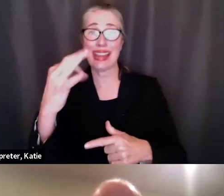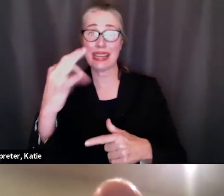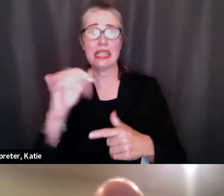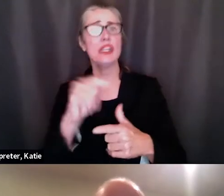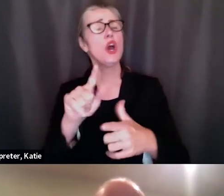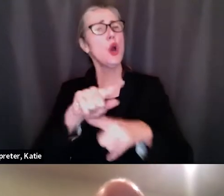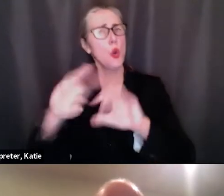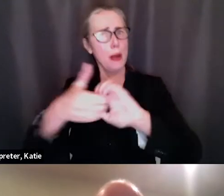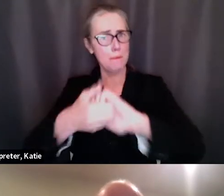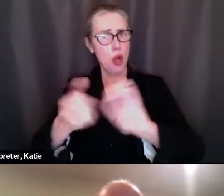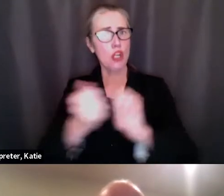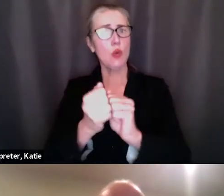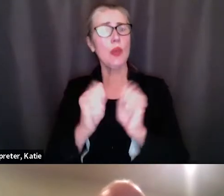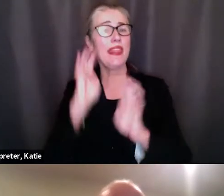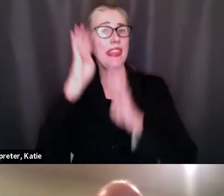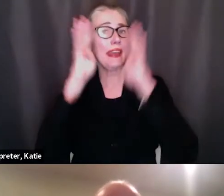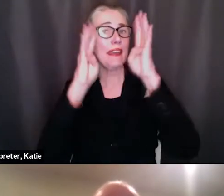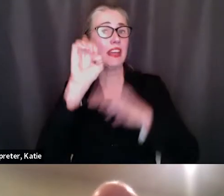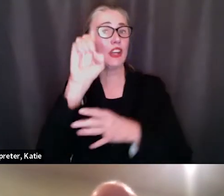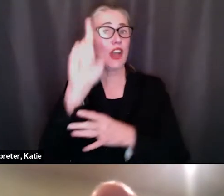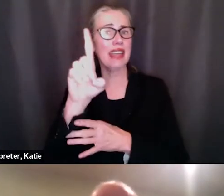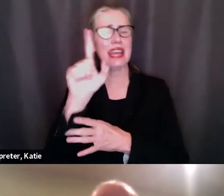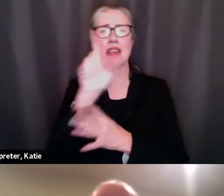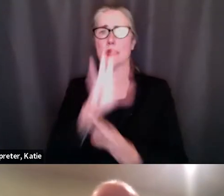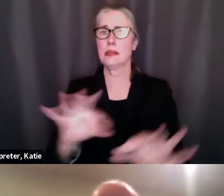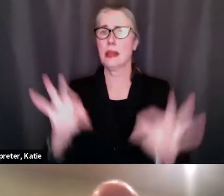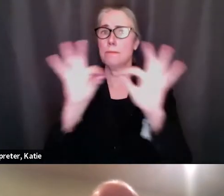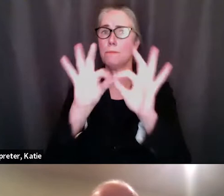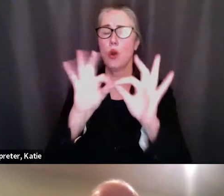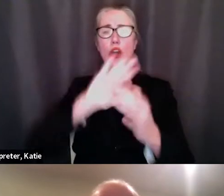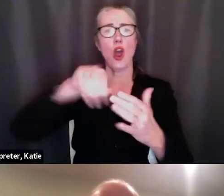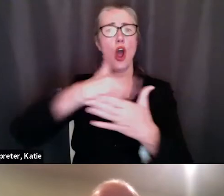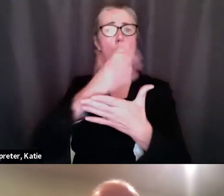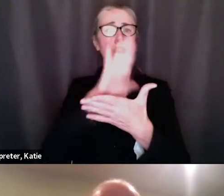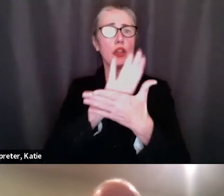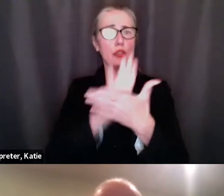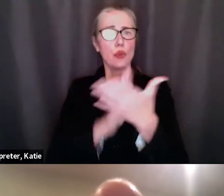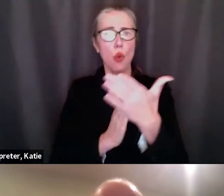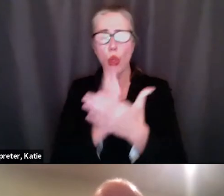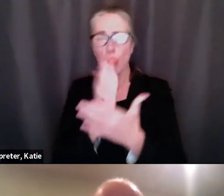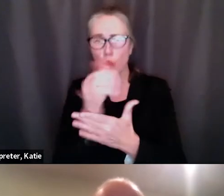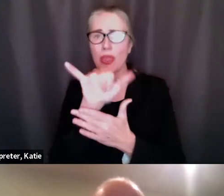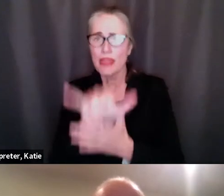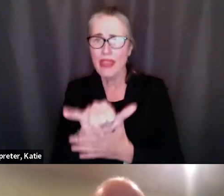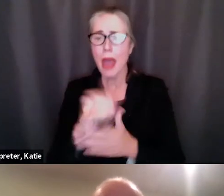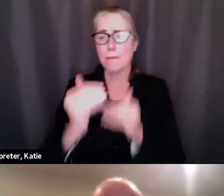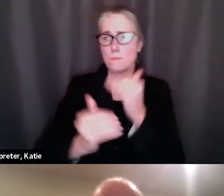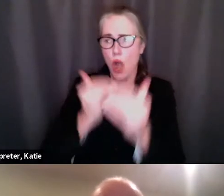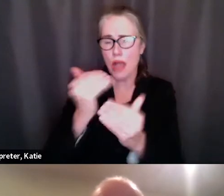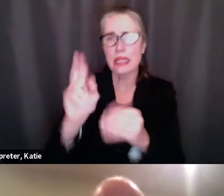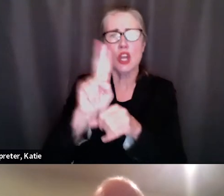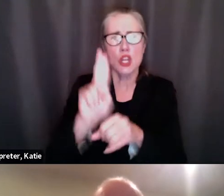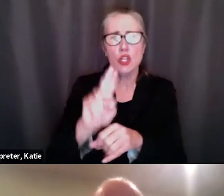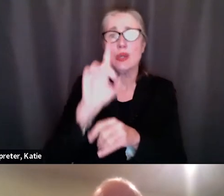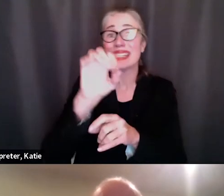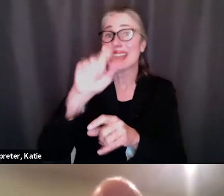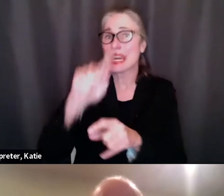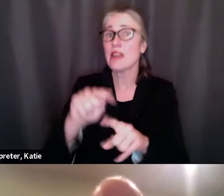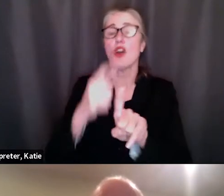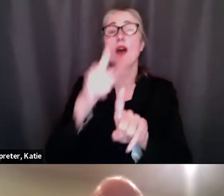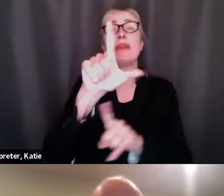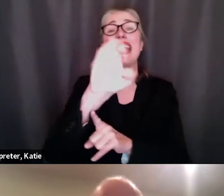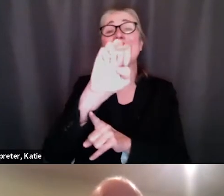with the innovative ed this important collaboration led all schools through a data-driven process to use lead and lag data to